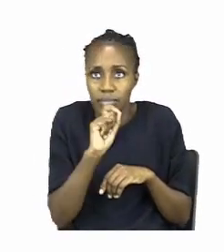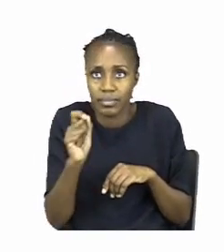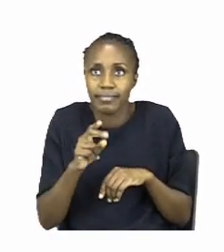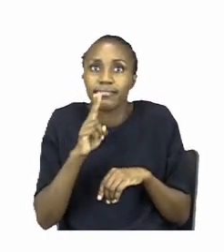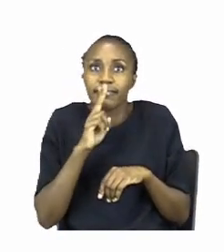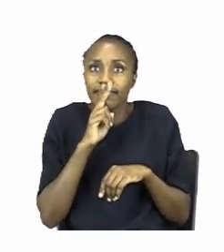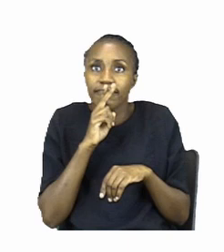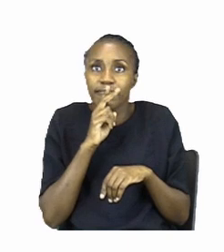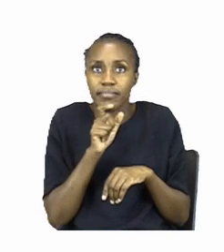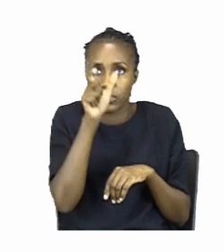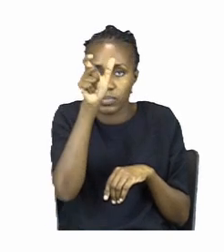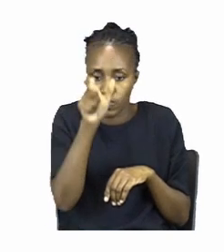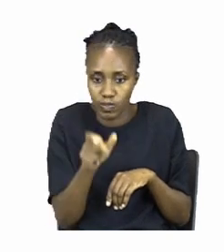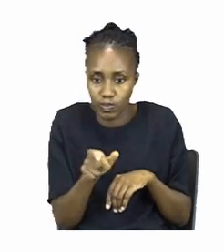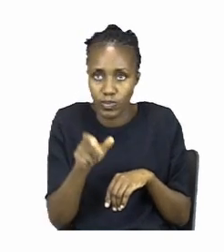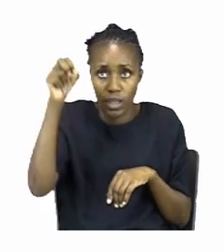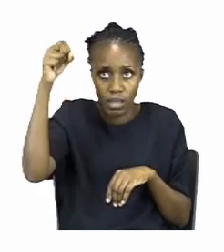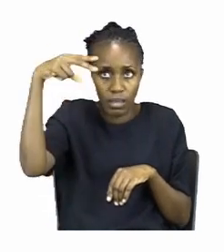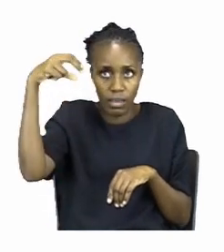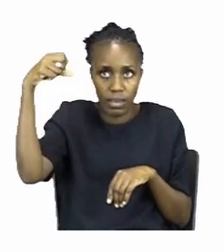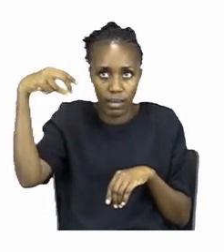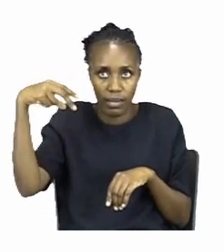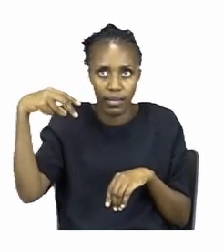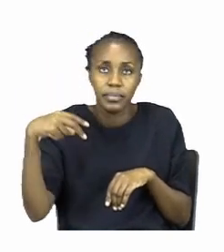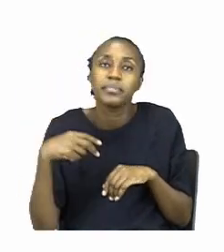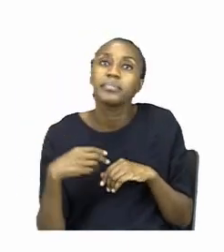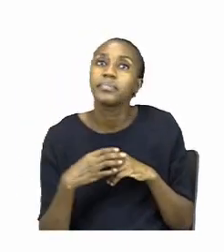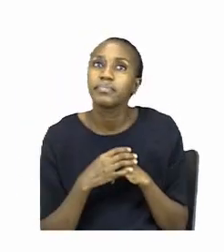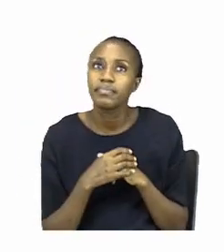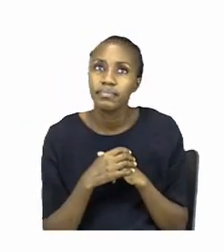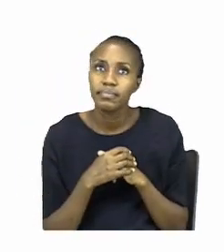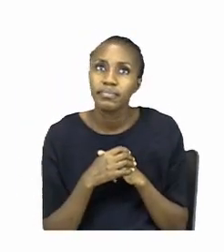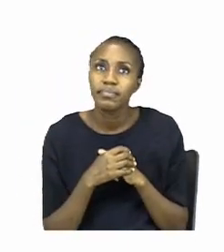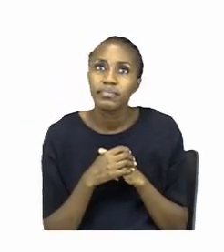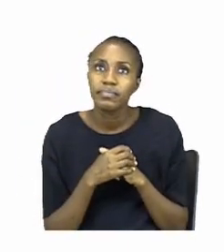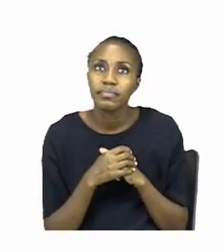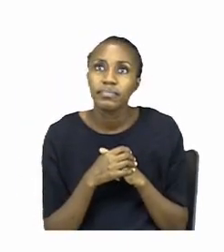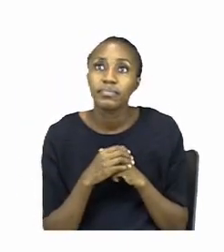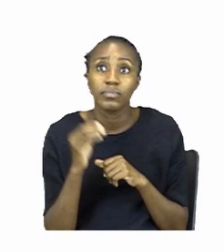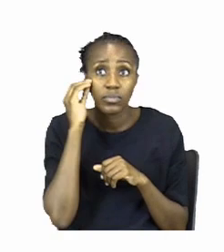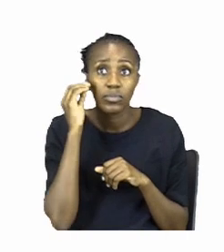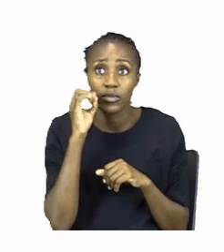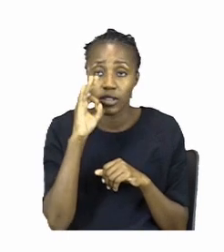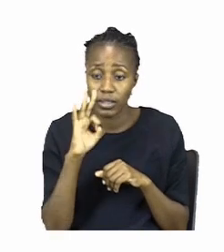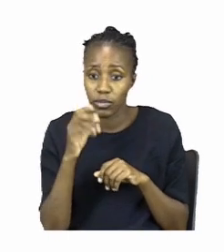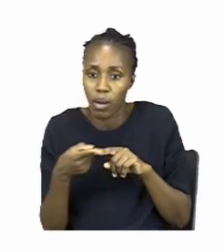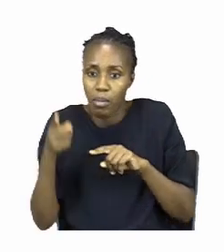answers in the stars. Now boys and girls, we know that if we round off to the nearest